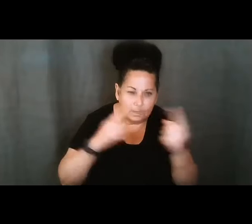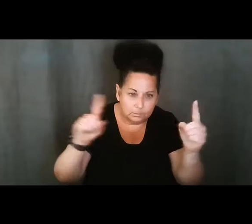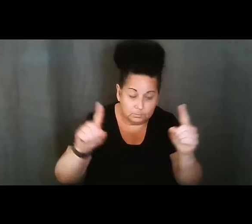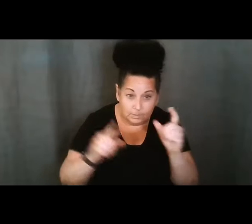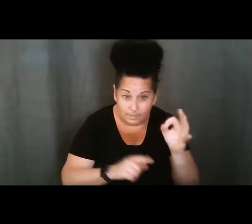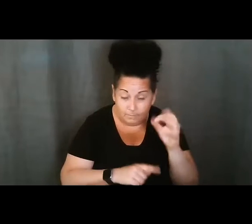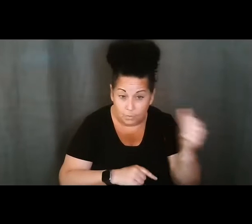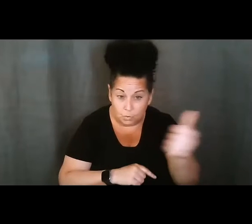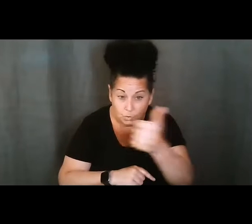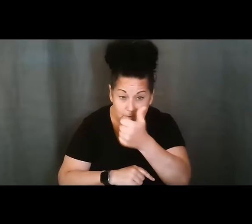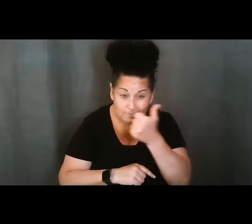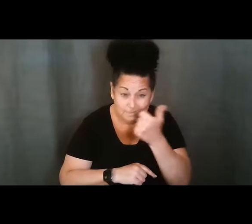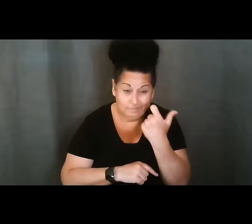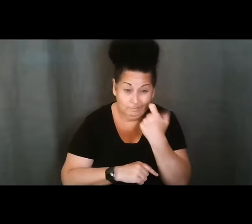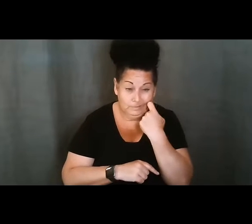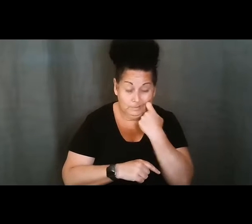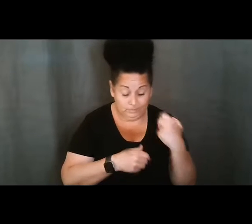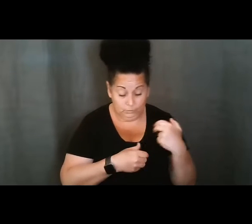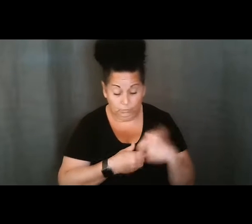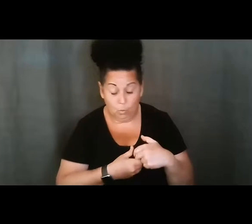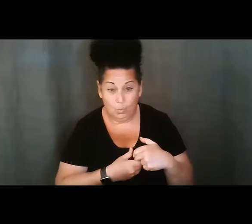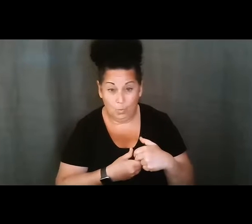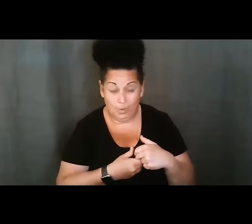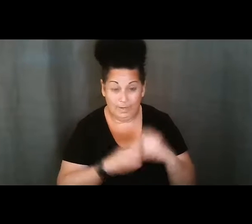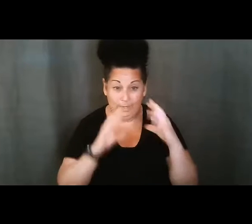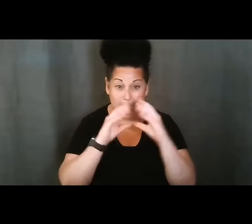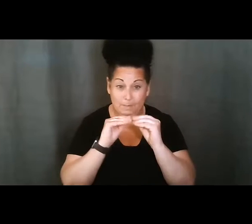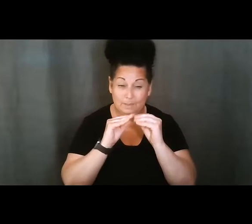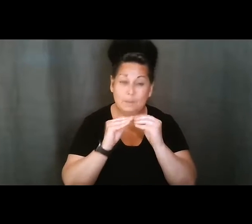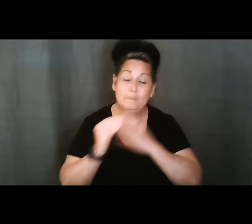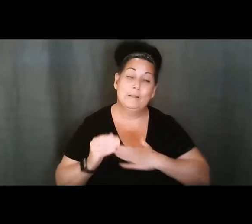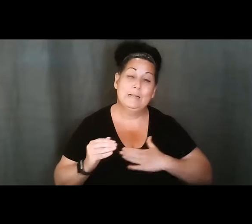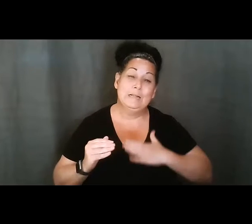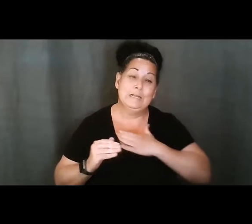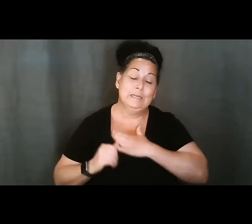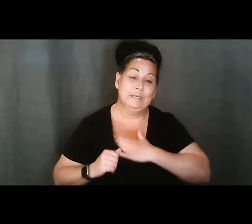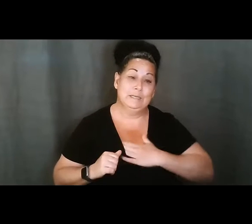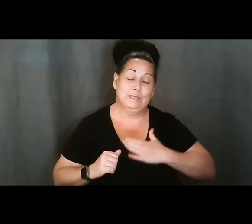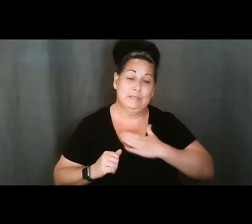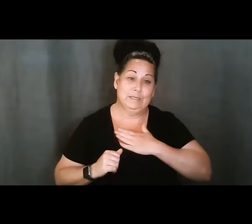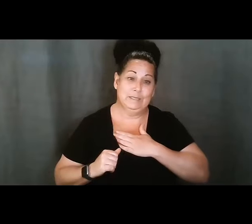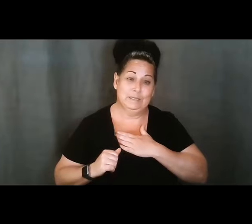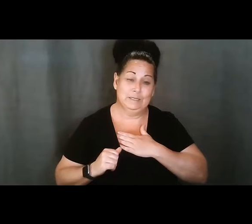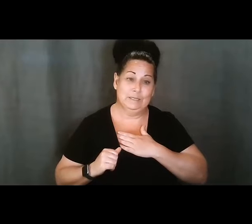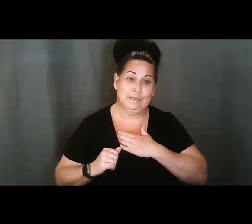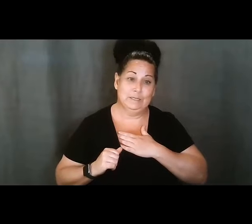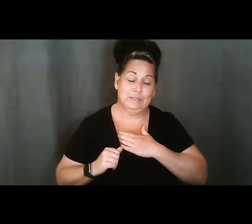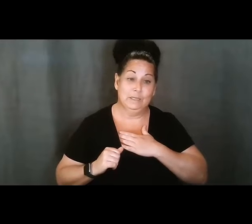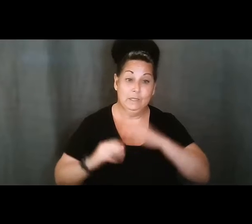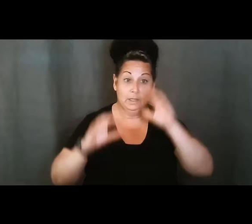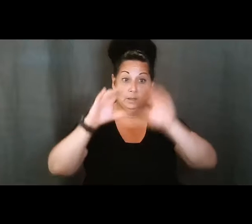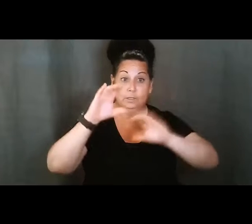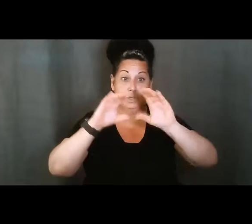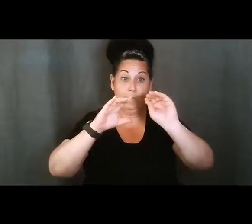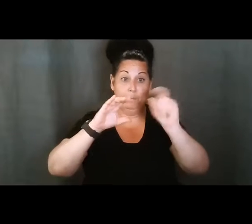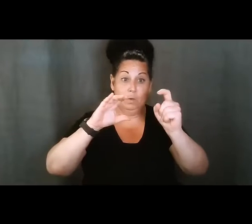are just joined us recently, we want to ask that you click the chat box and click